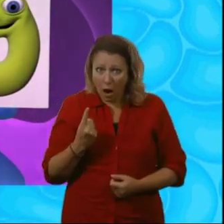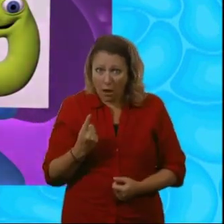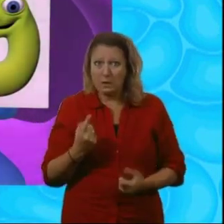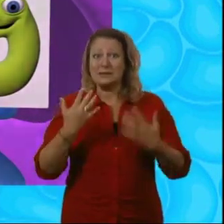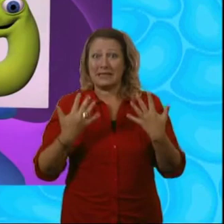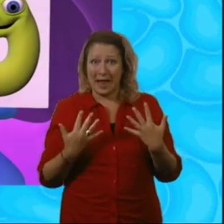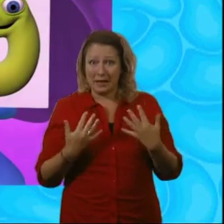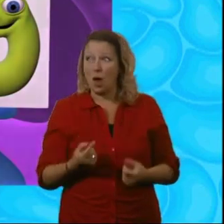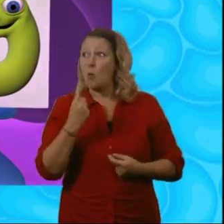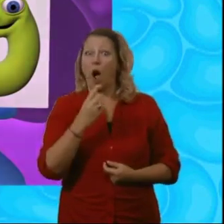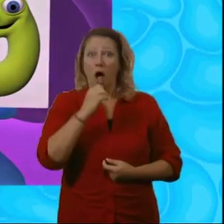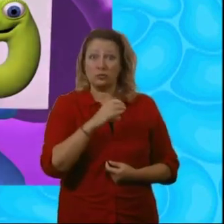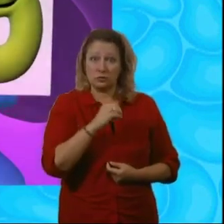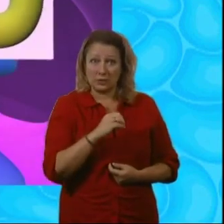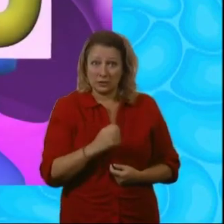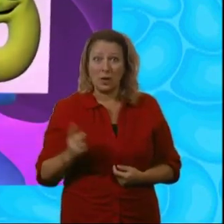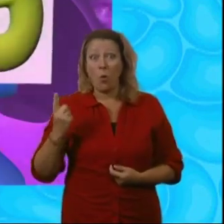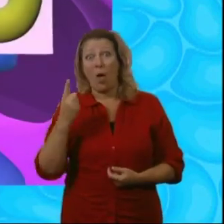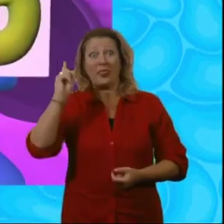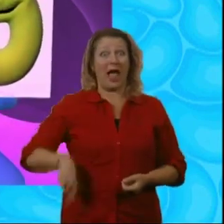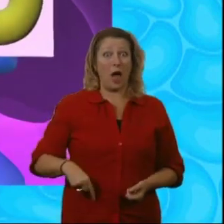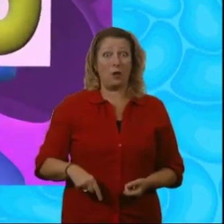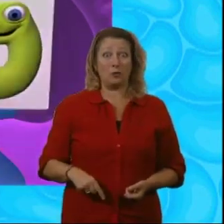1, 10, 100, 1,000.